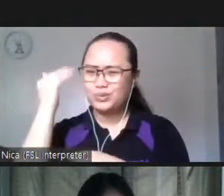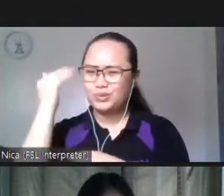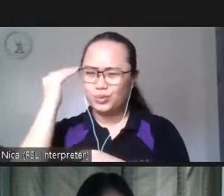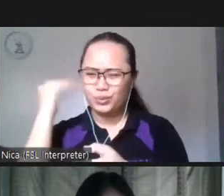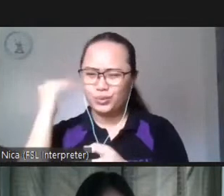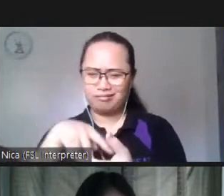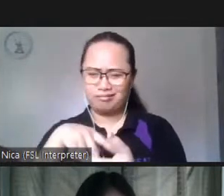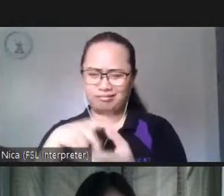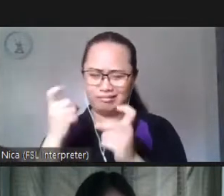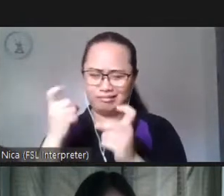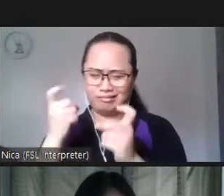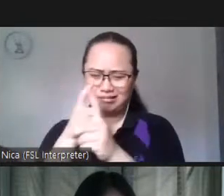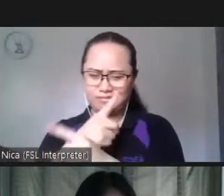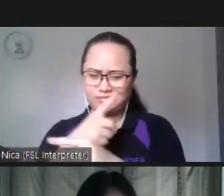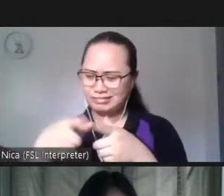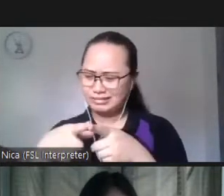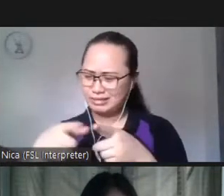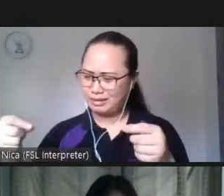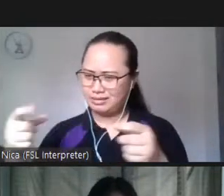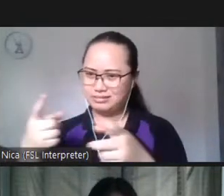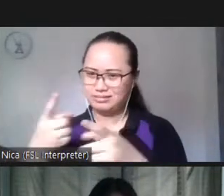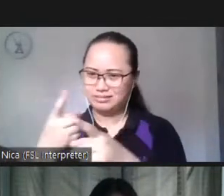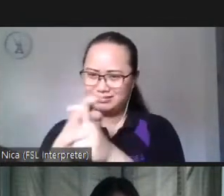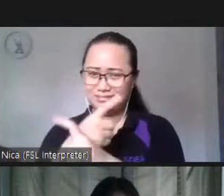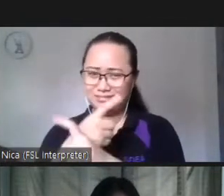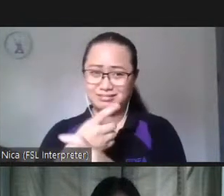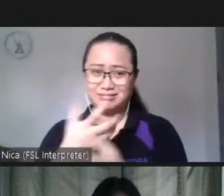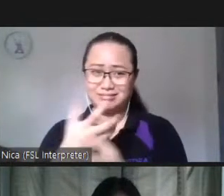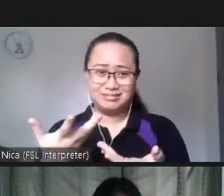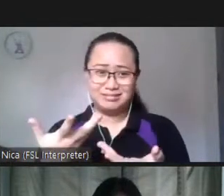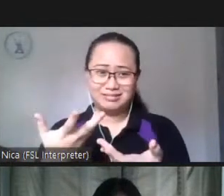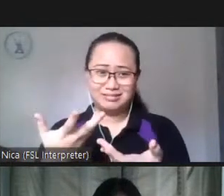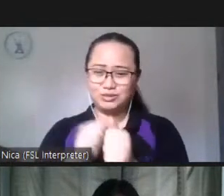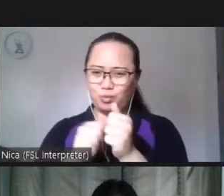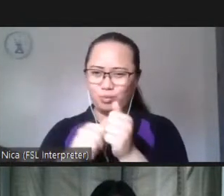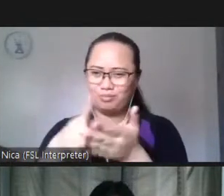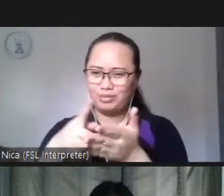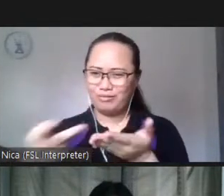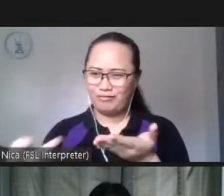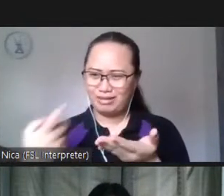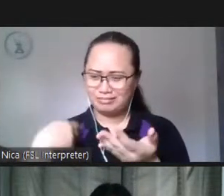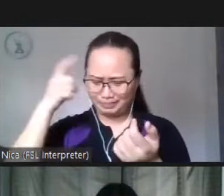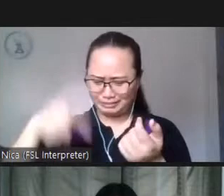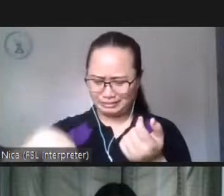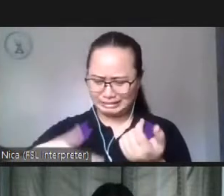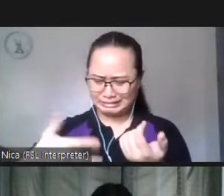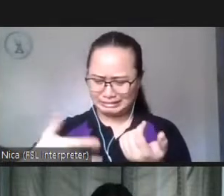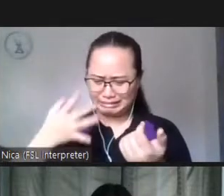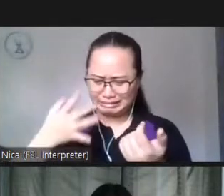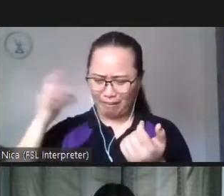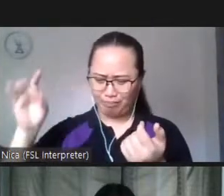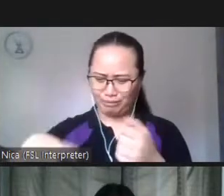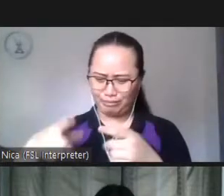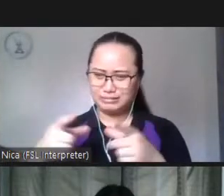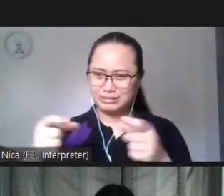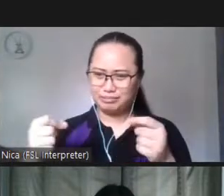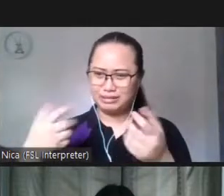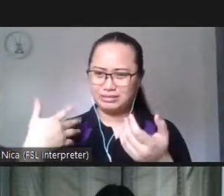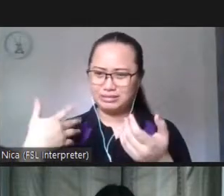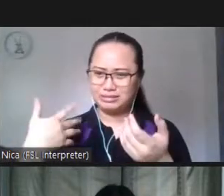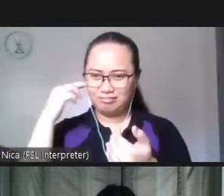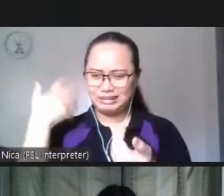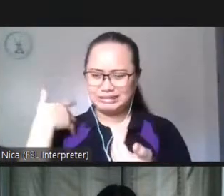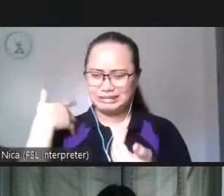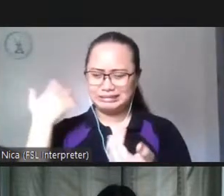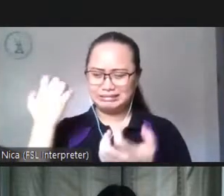Japanese. So, syempre, malamang babagsak ka kung hindi ka marunong ng Korean or ng Japanese, tapos evaluate ka